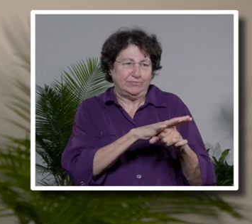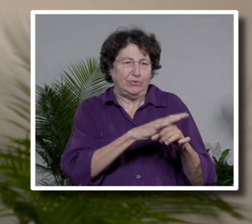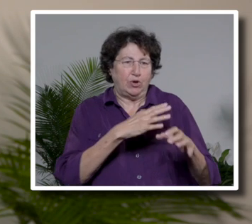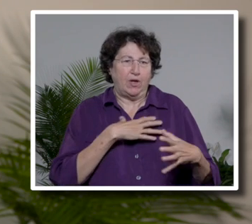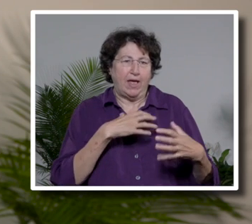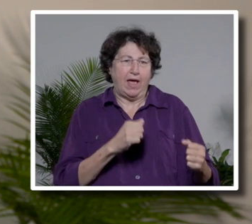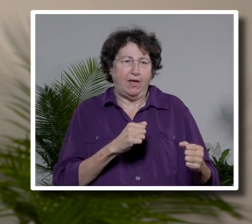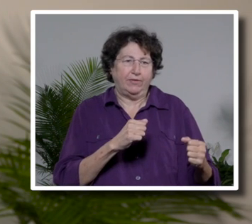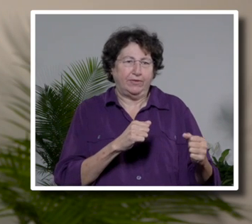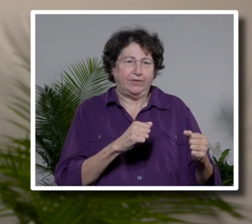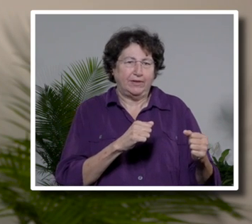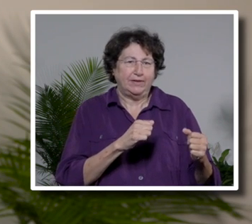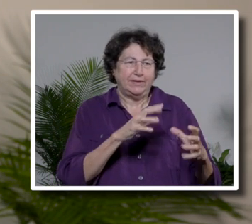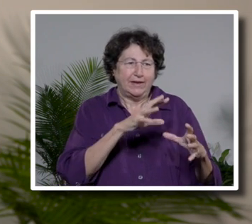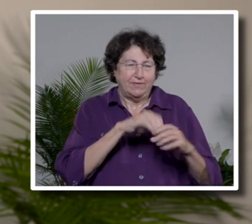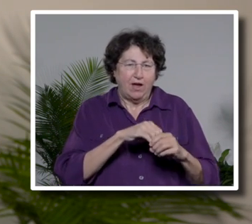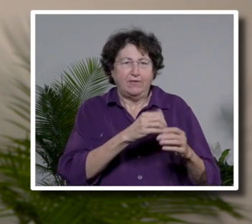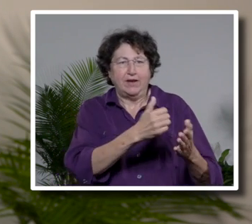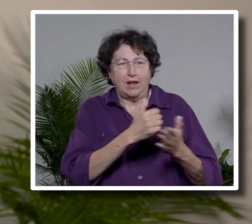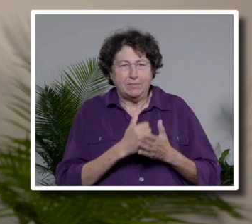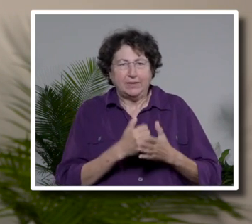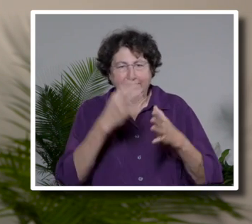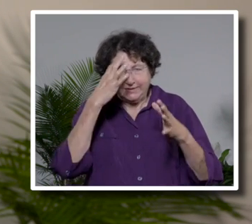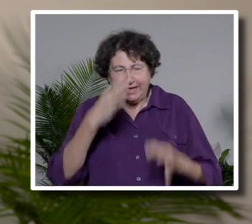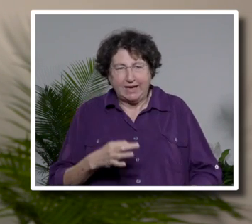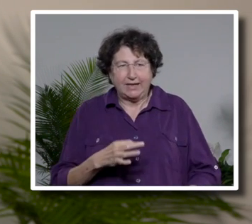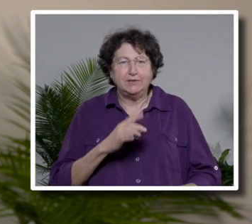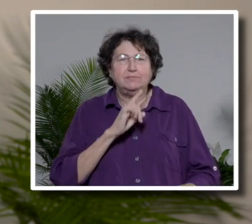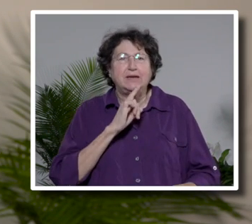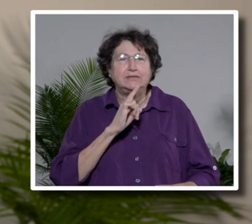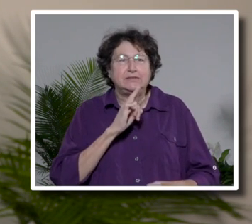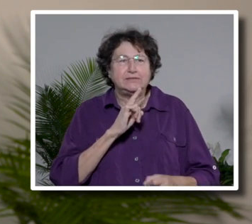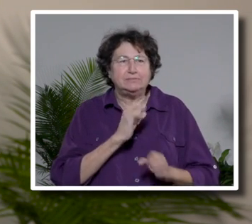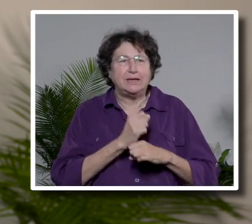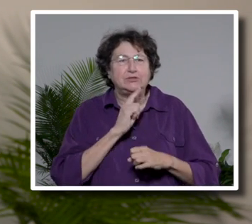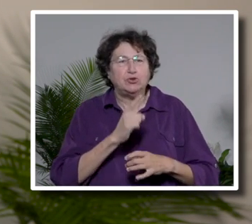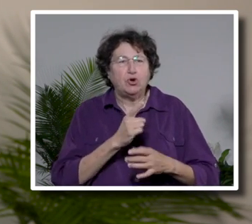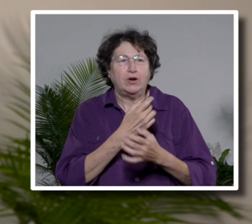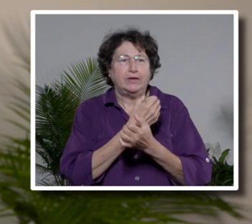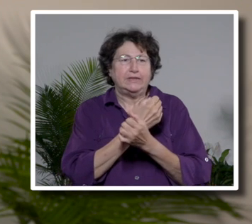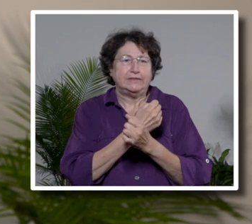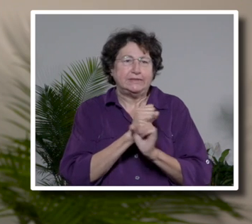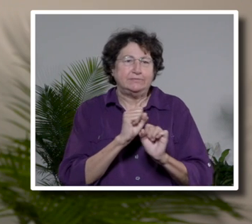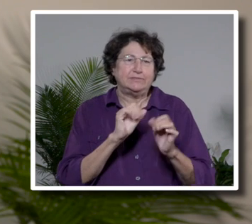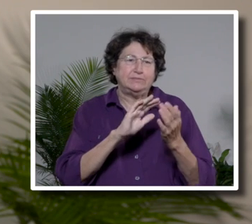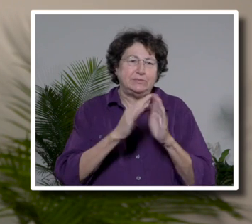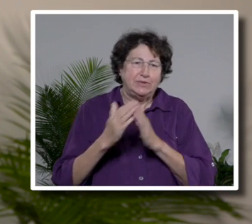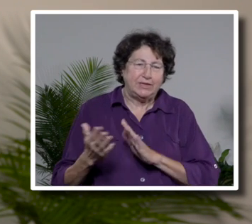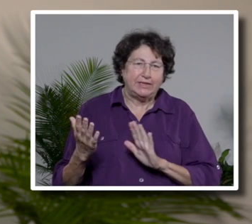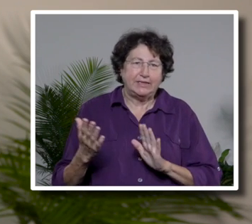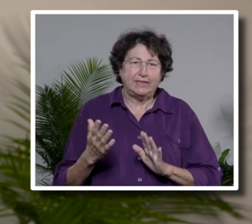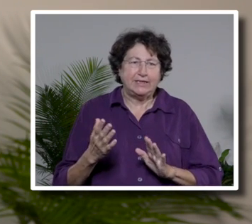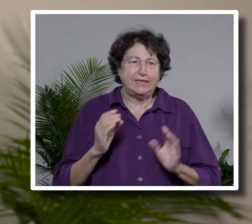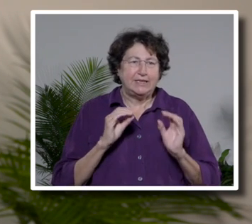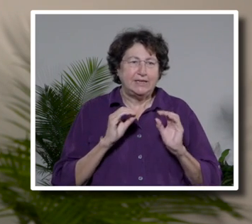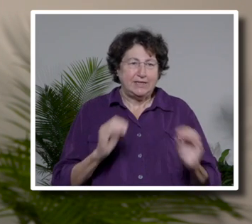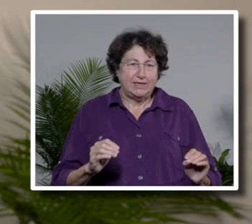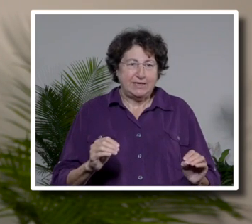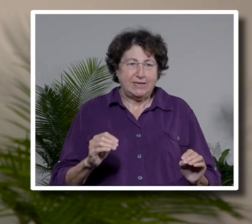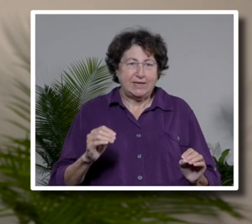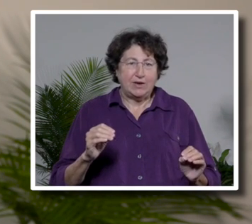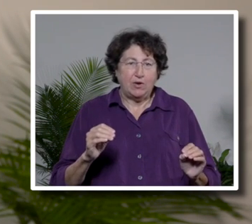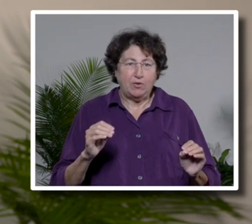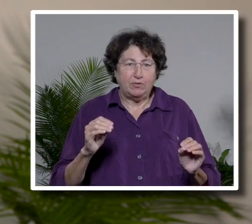officials out of an abundance of caution for the health and safety of our community. While this year took a turn that none of us could have